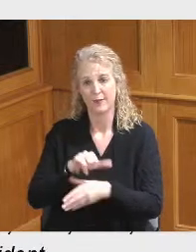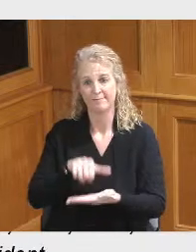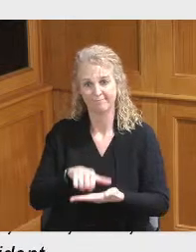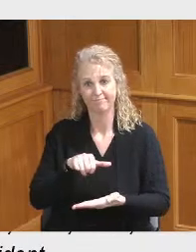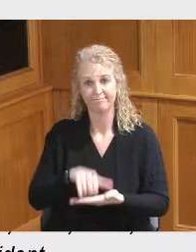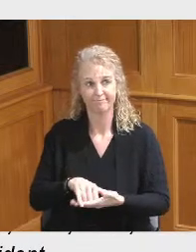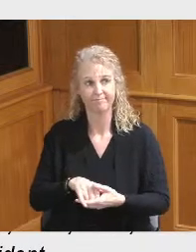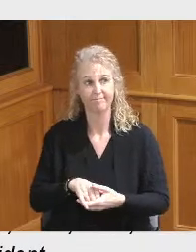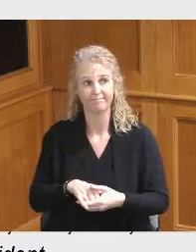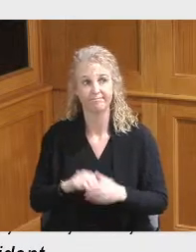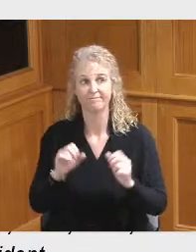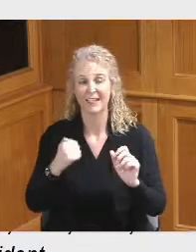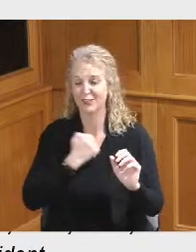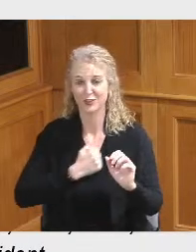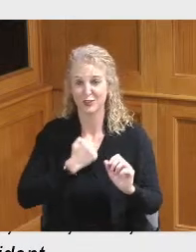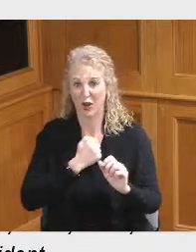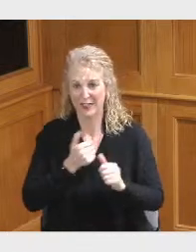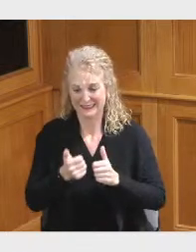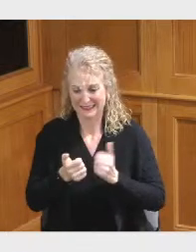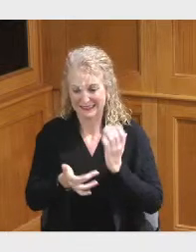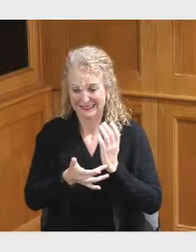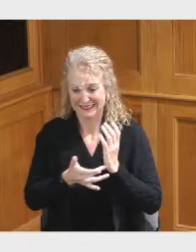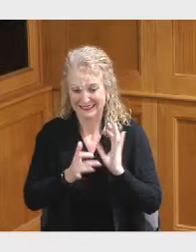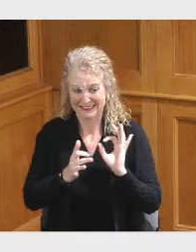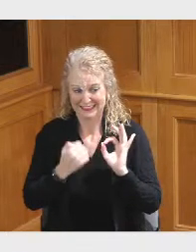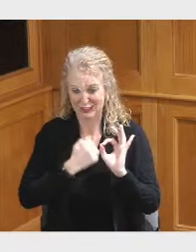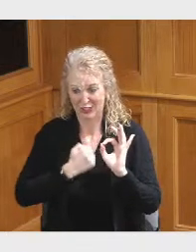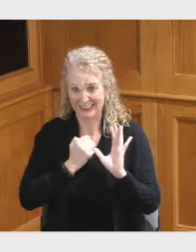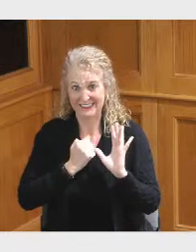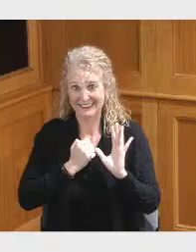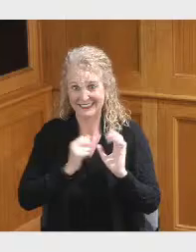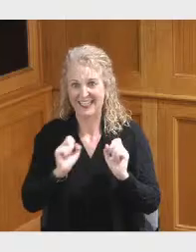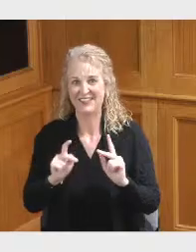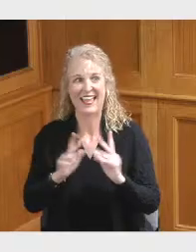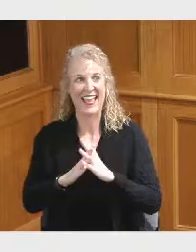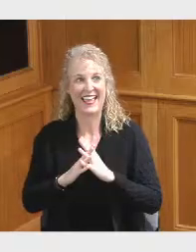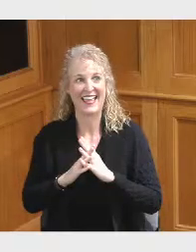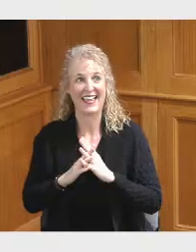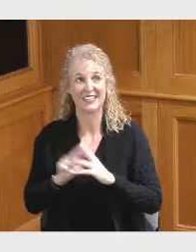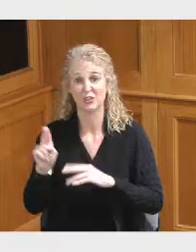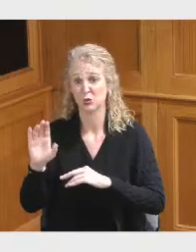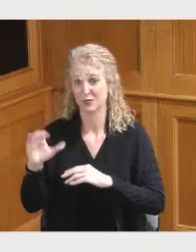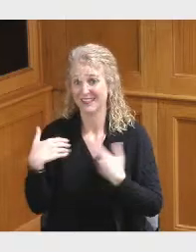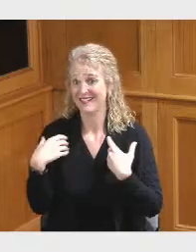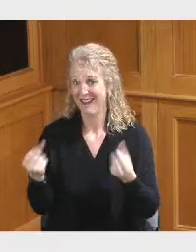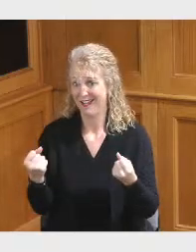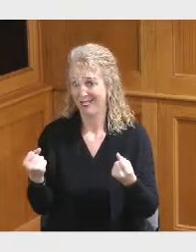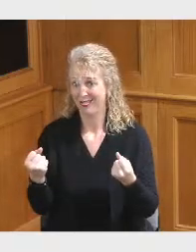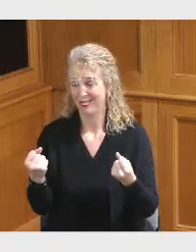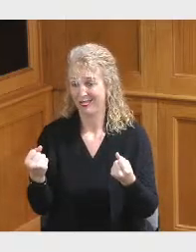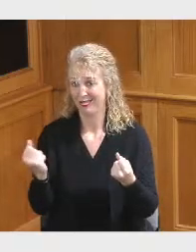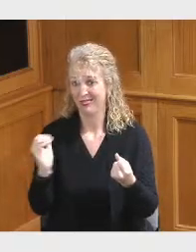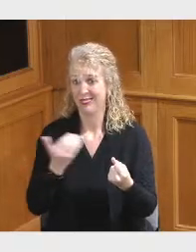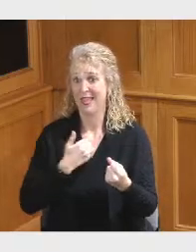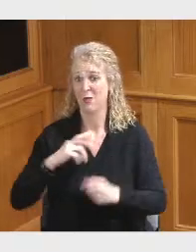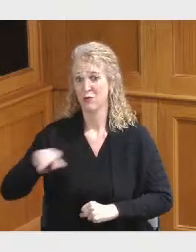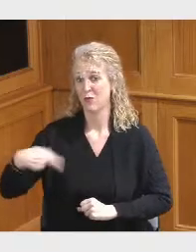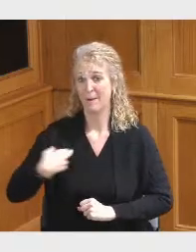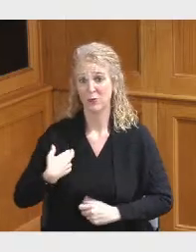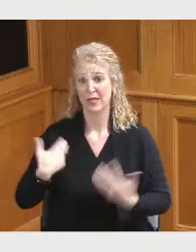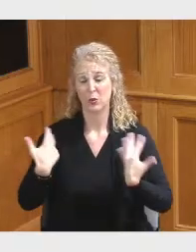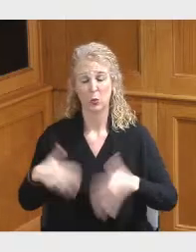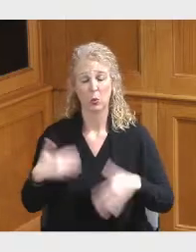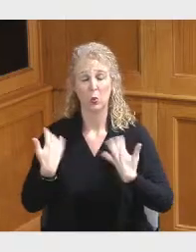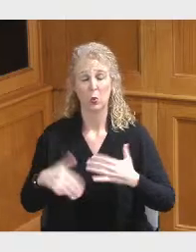lives. Sorry. Yeah, okay, sorry, yeah. So at UC Health, we're a nationally known transplant program